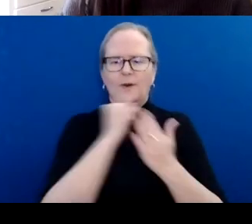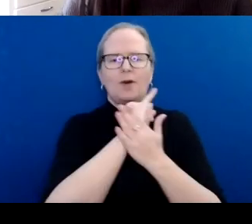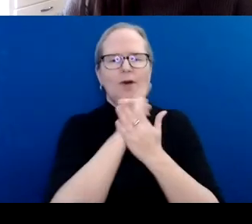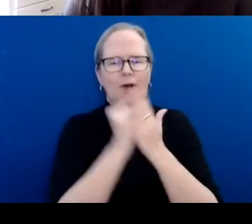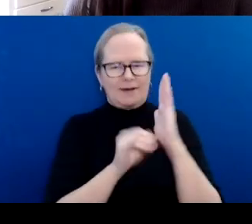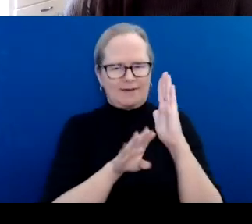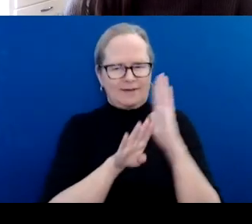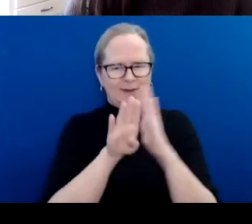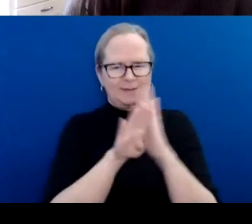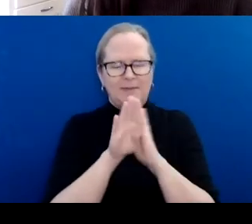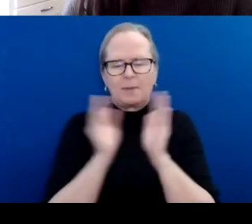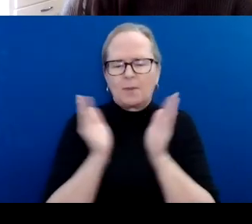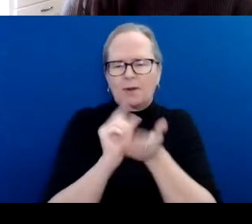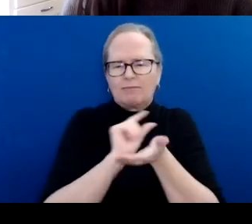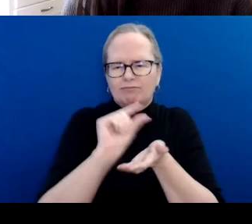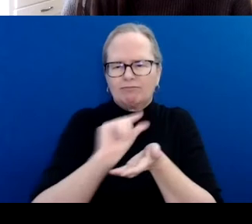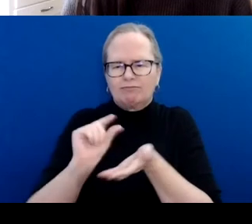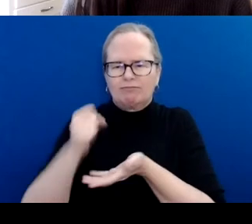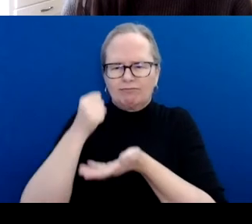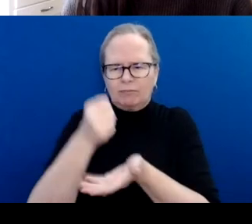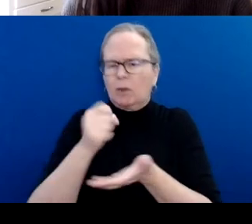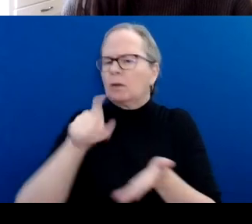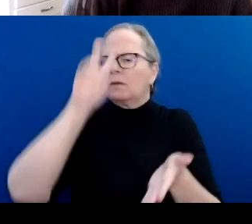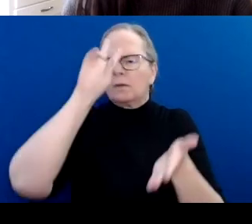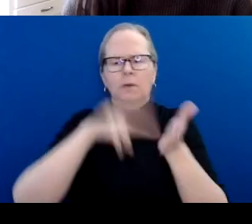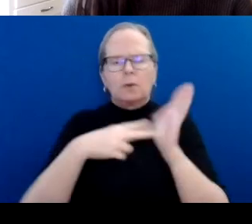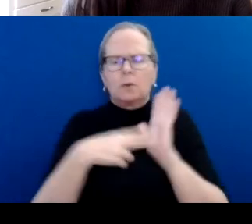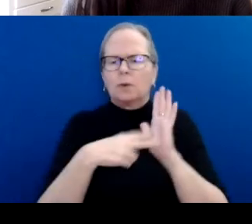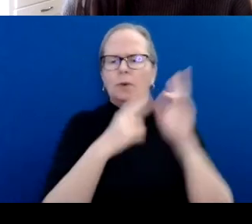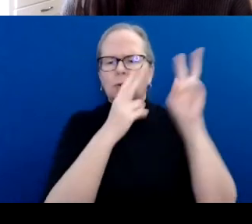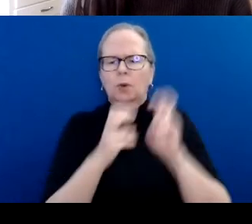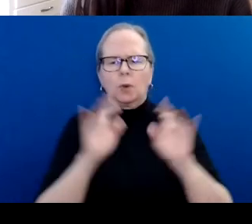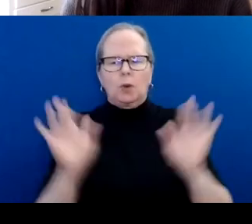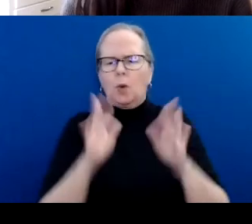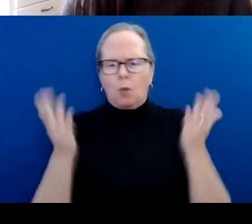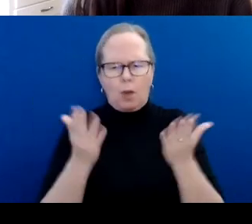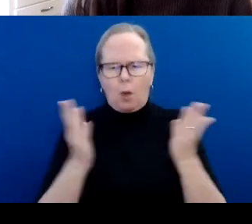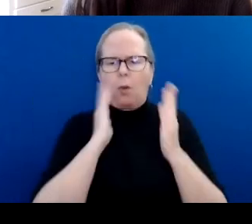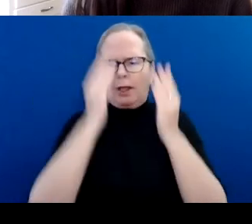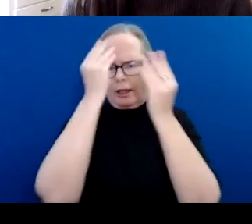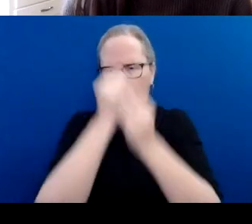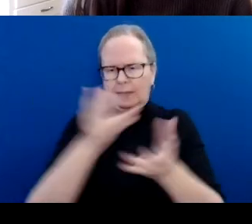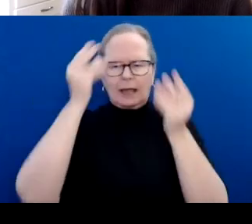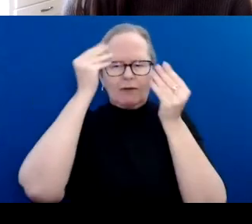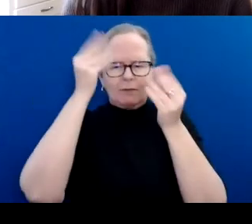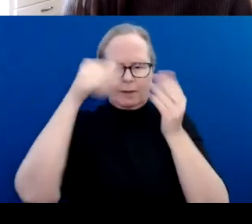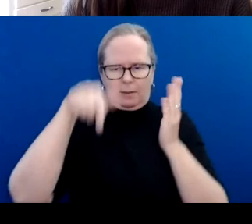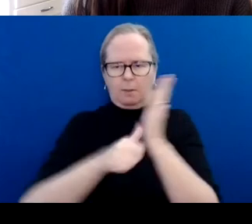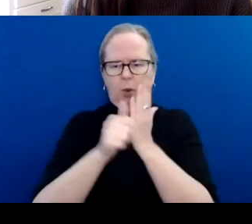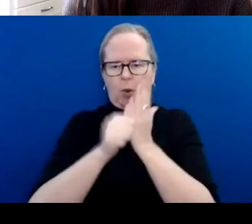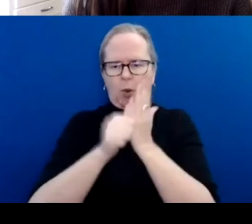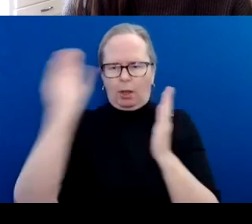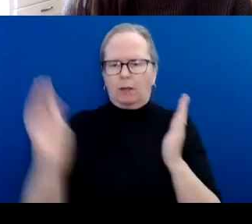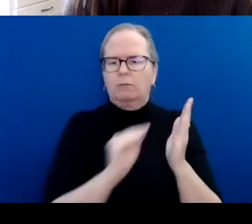this recording is to share some of the information that's already in the program guidelines and the frequently asked questions